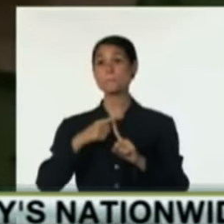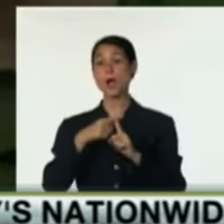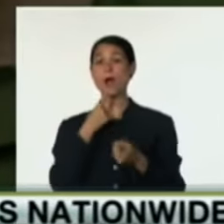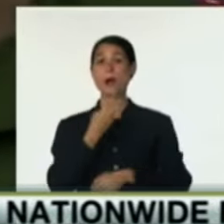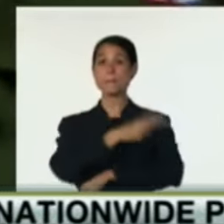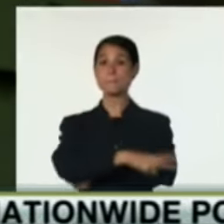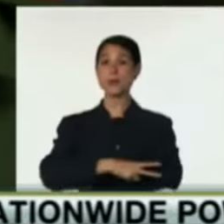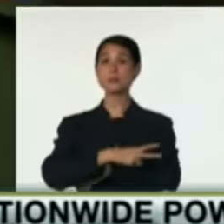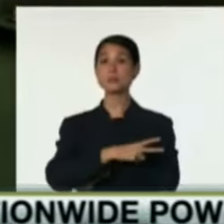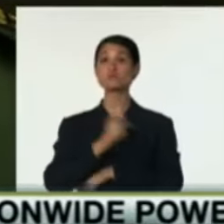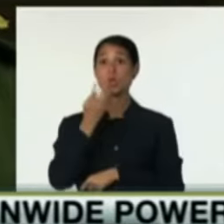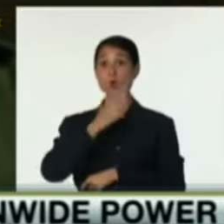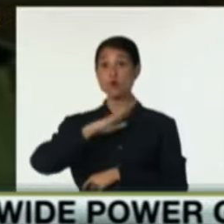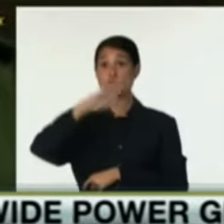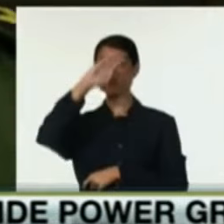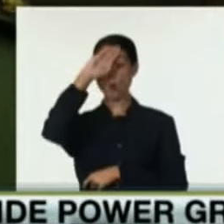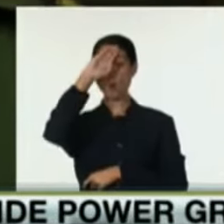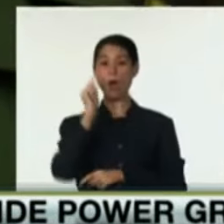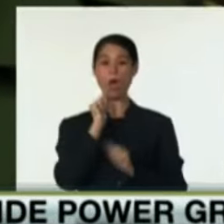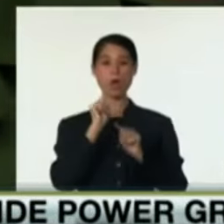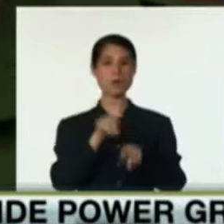BRICS cooperation.